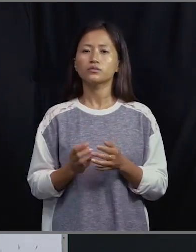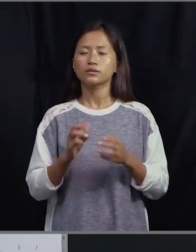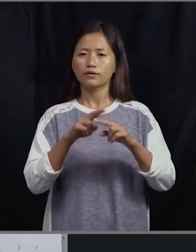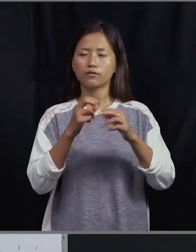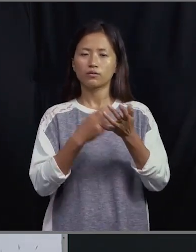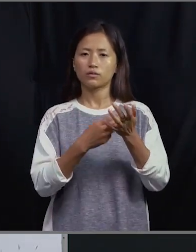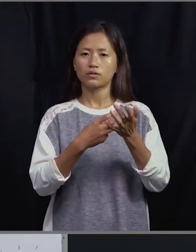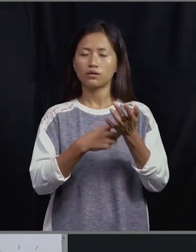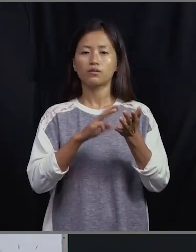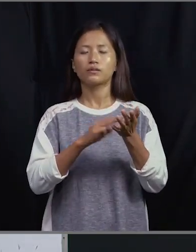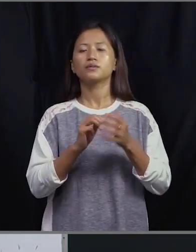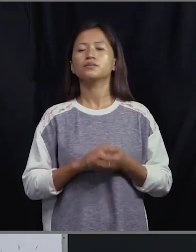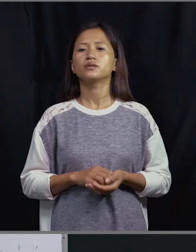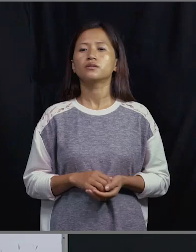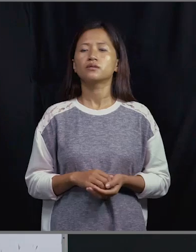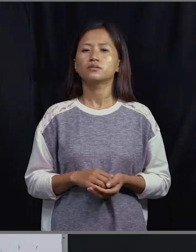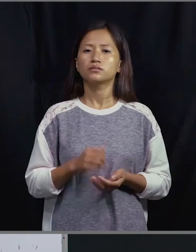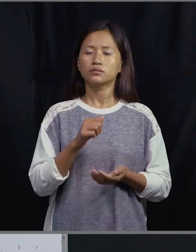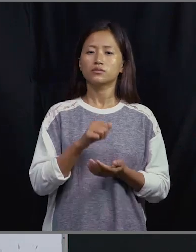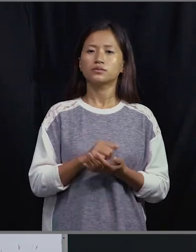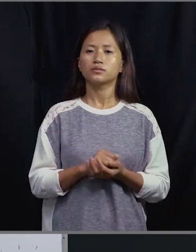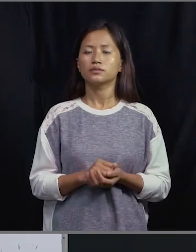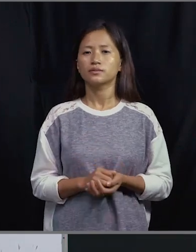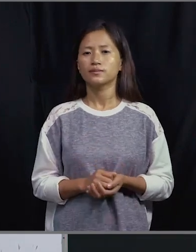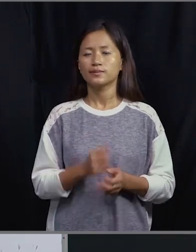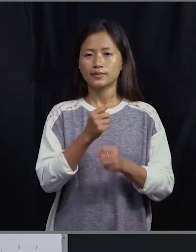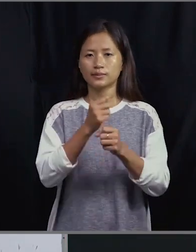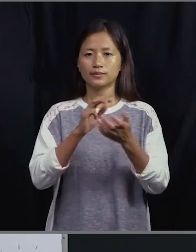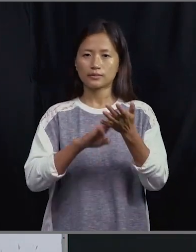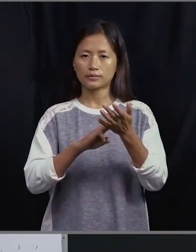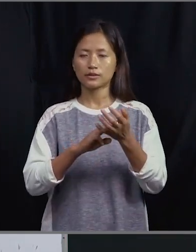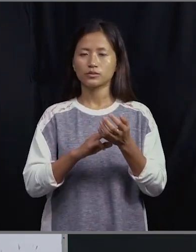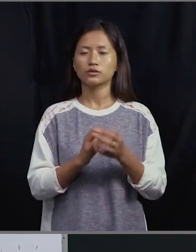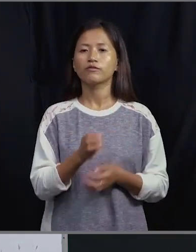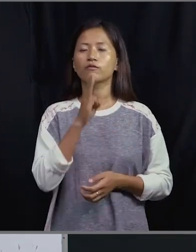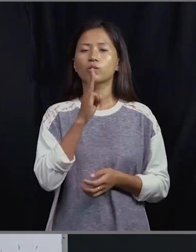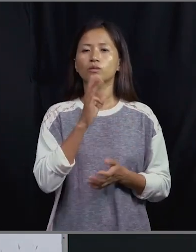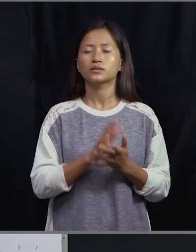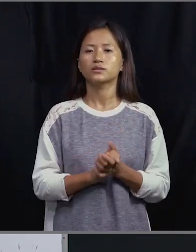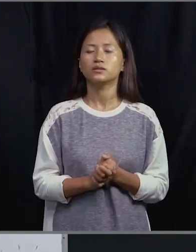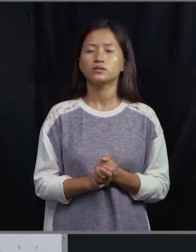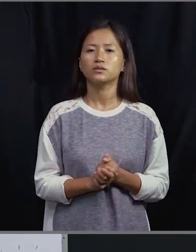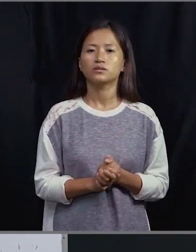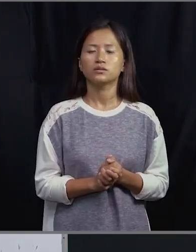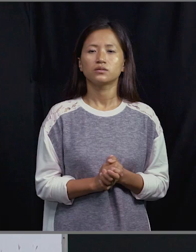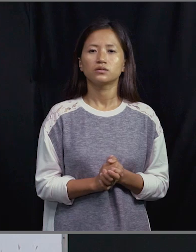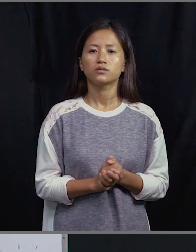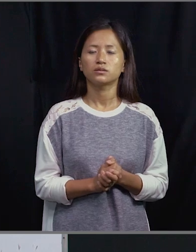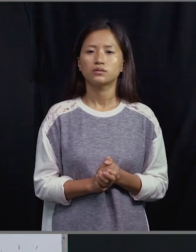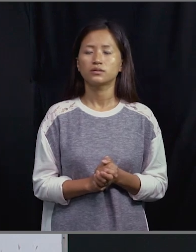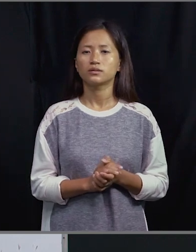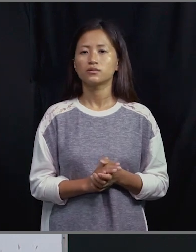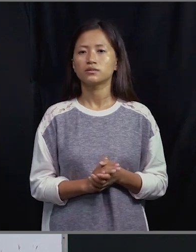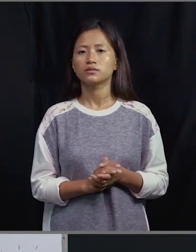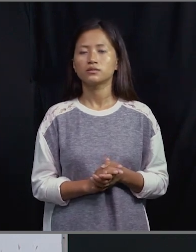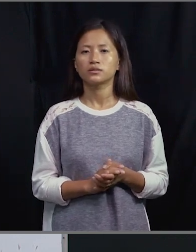Let us make a change here. This should be grams of water, because